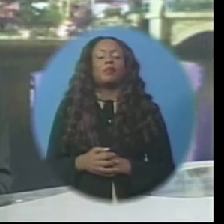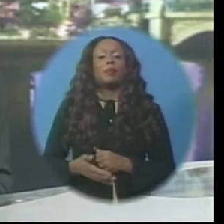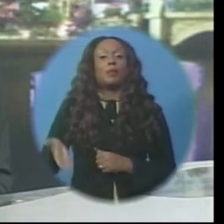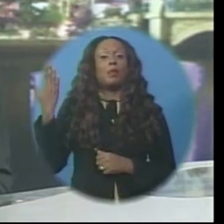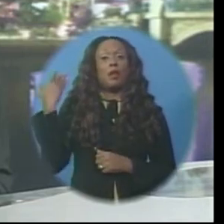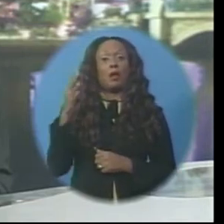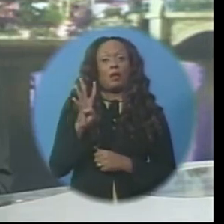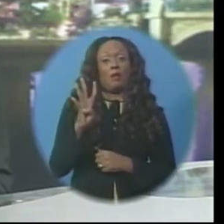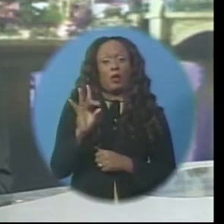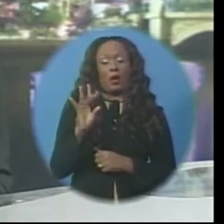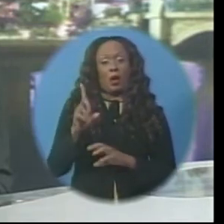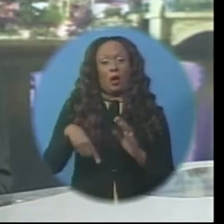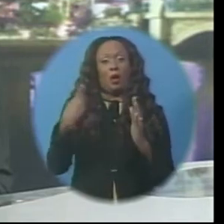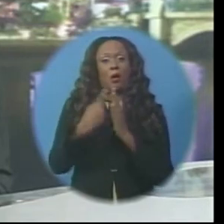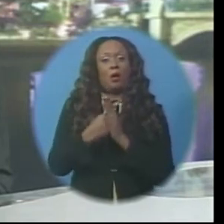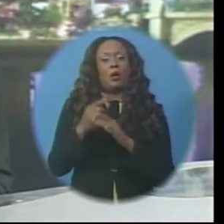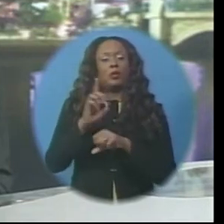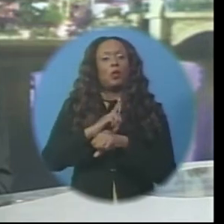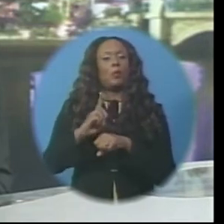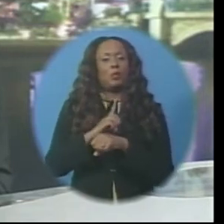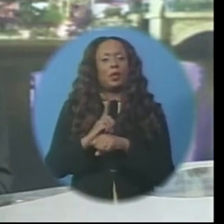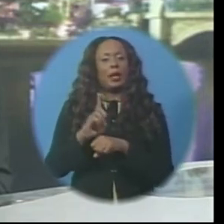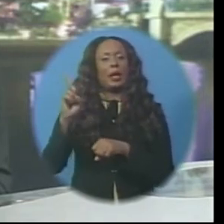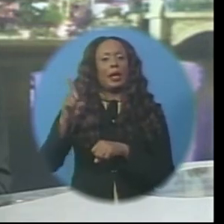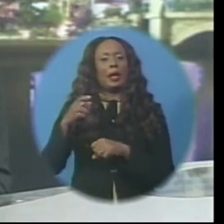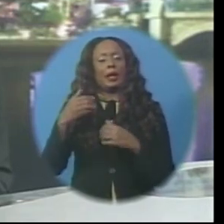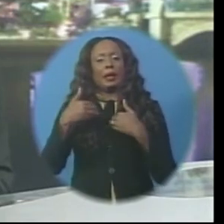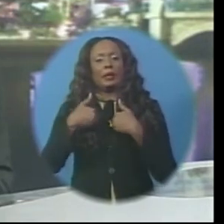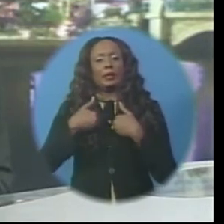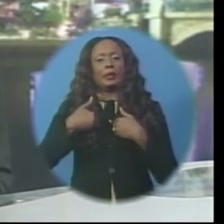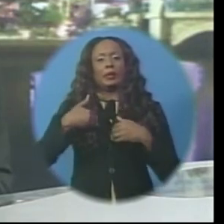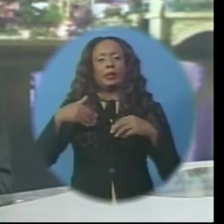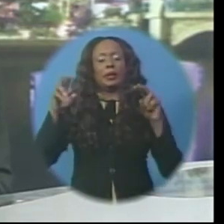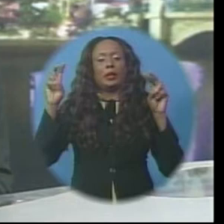was under a flood watch over the past 48 hours,